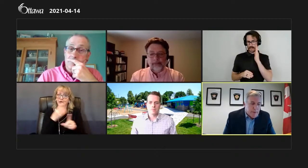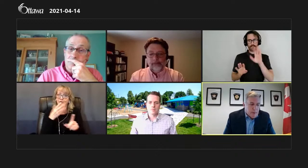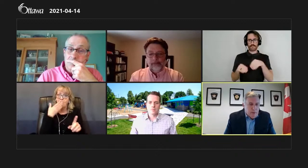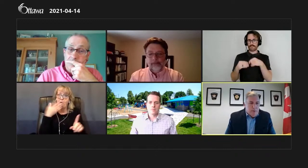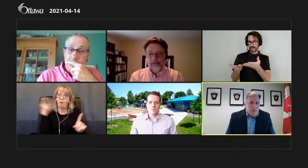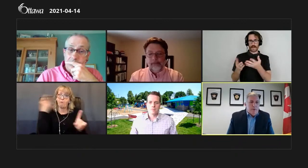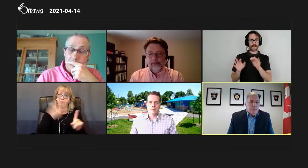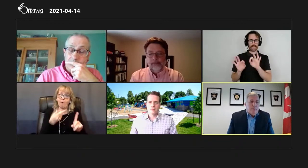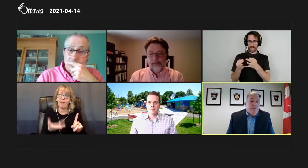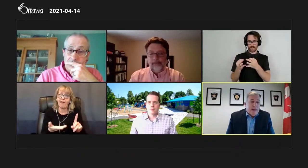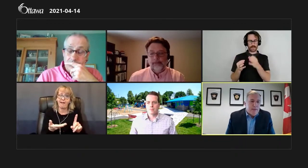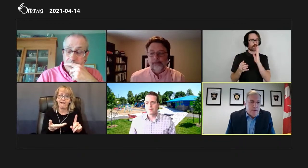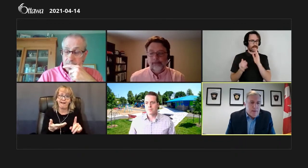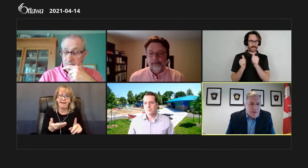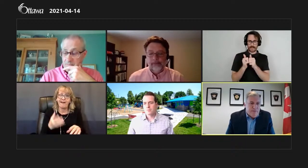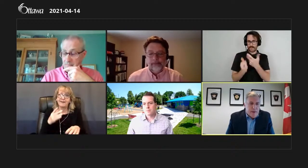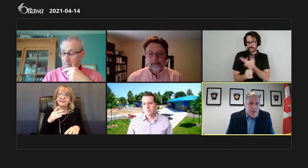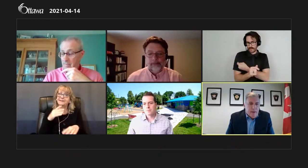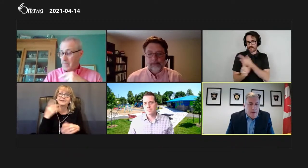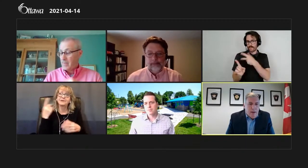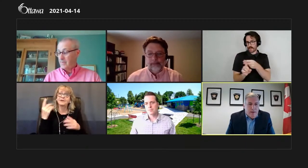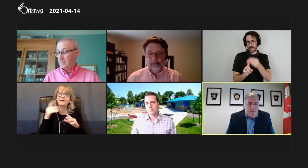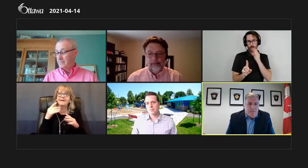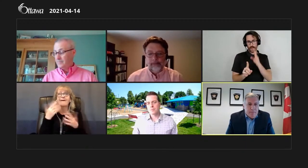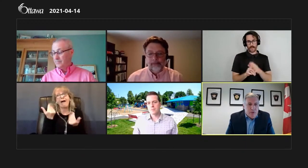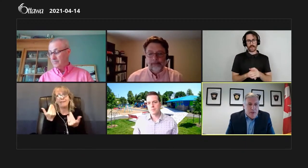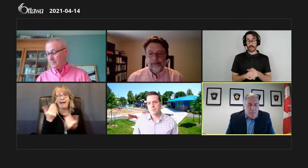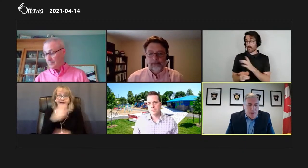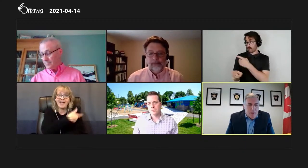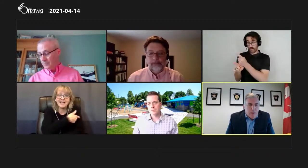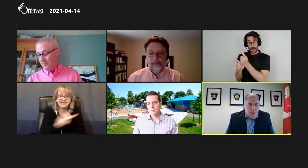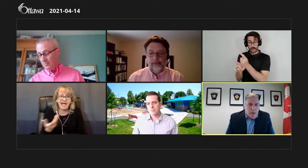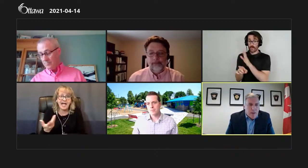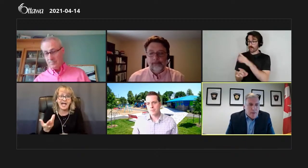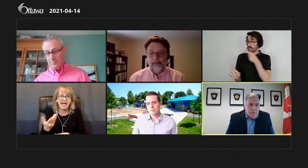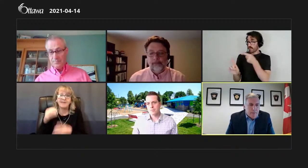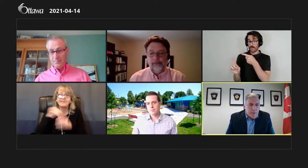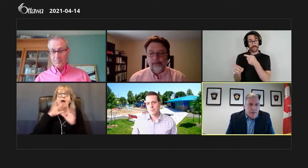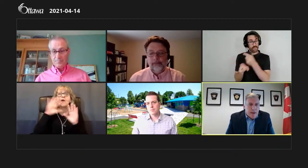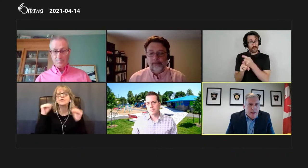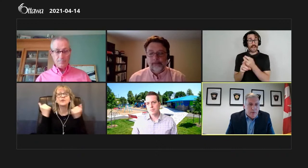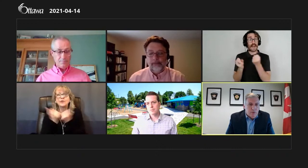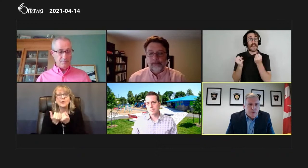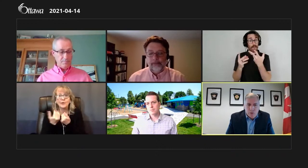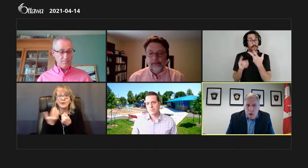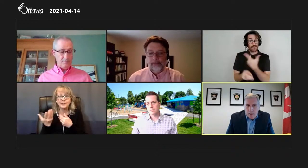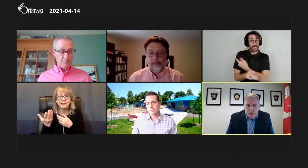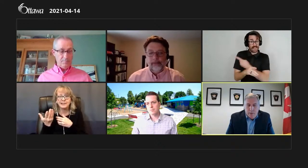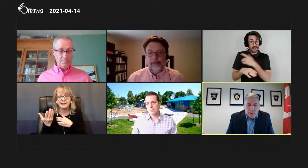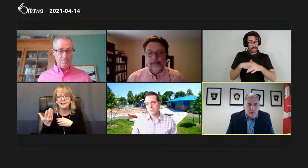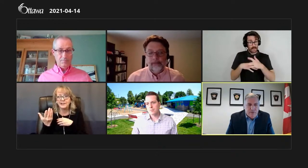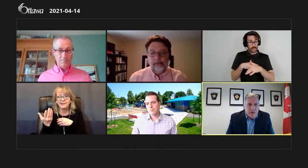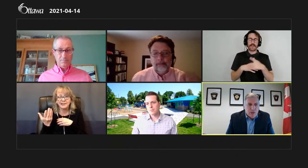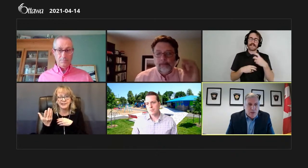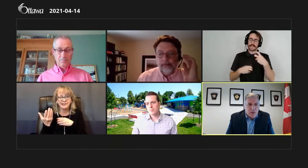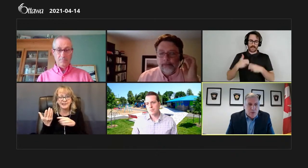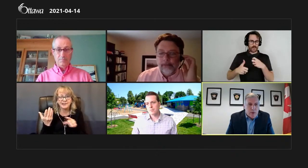You're right. It's a question of the volume of doses available.